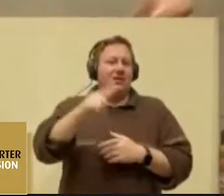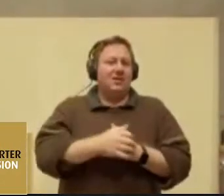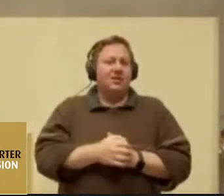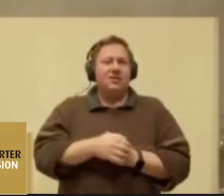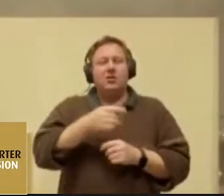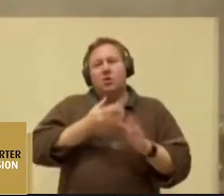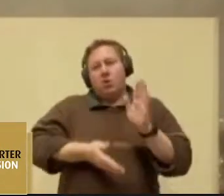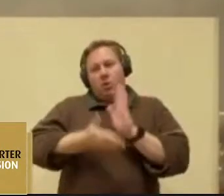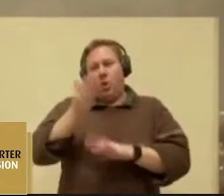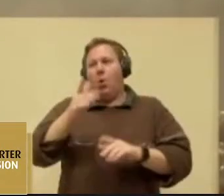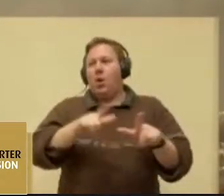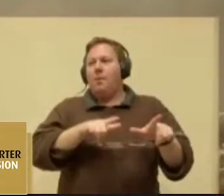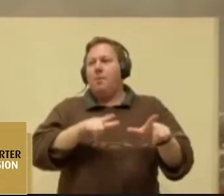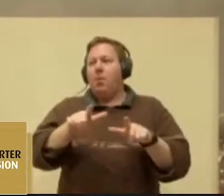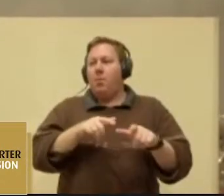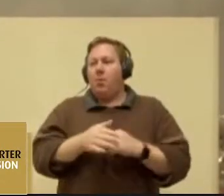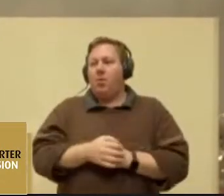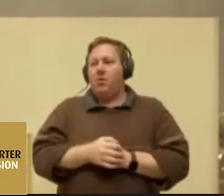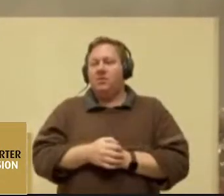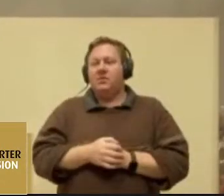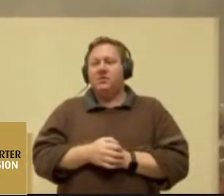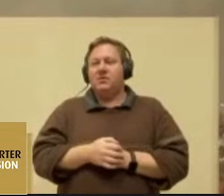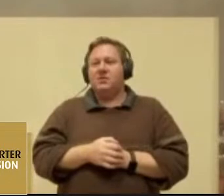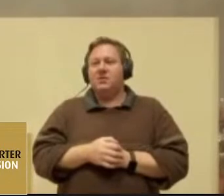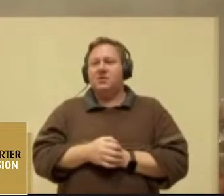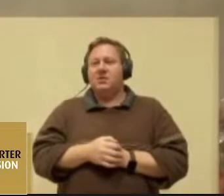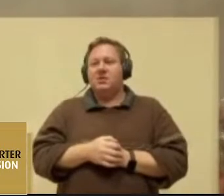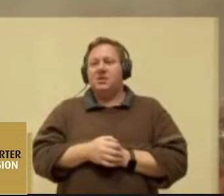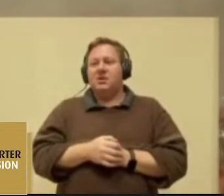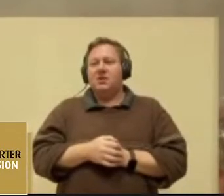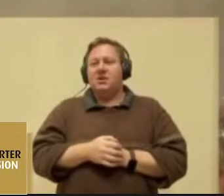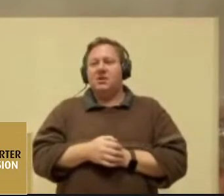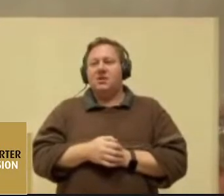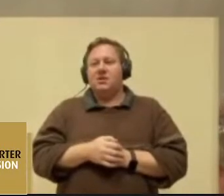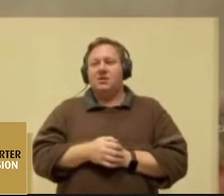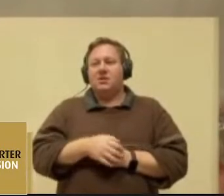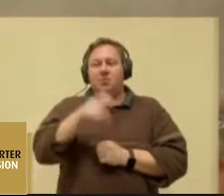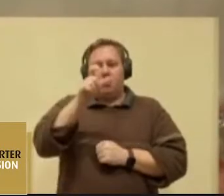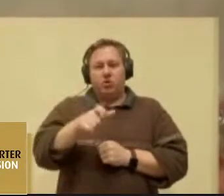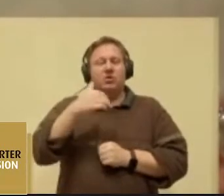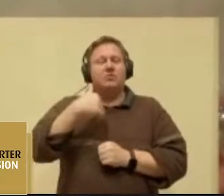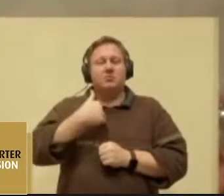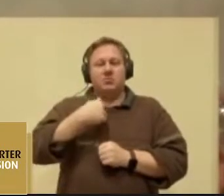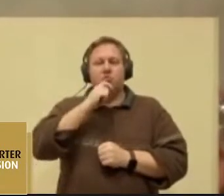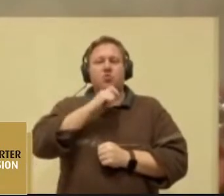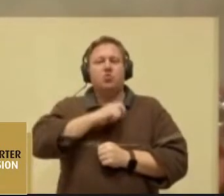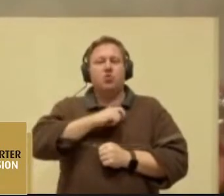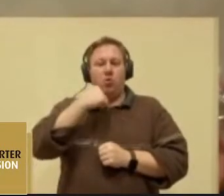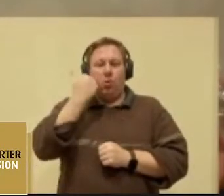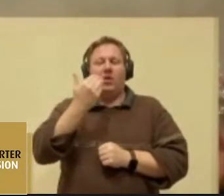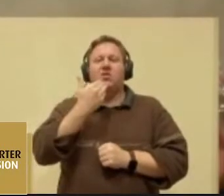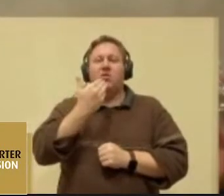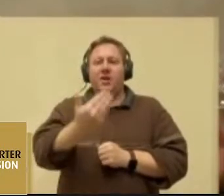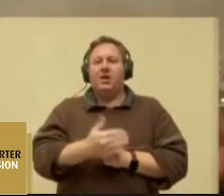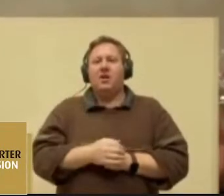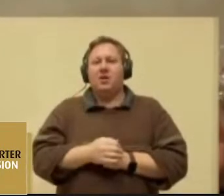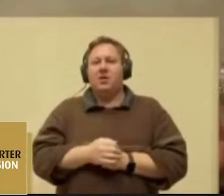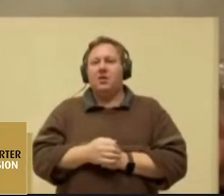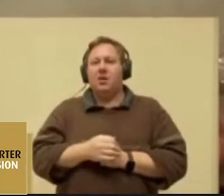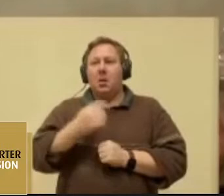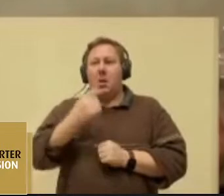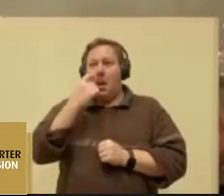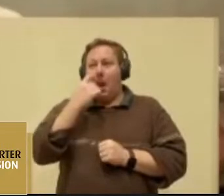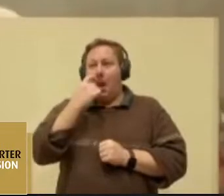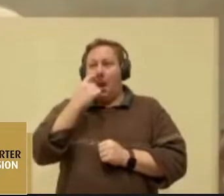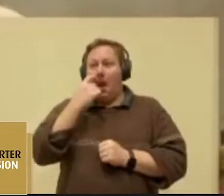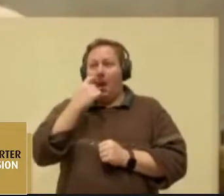because we are going there there is someone that i really really want to i want to thank she's